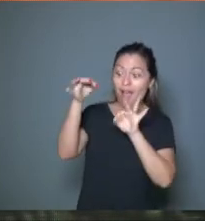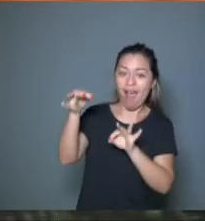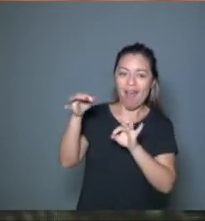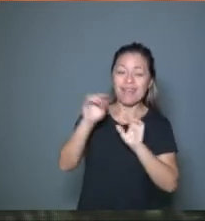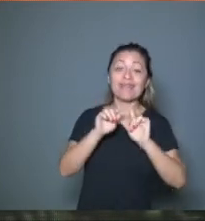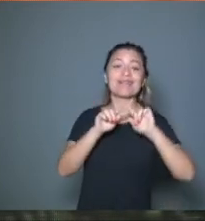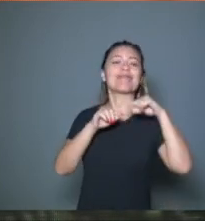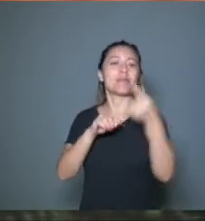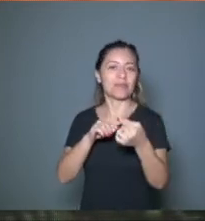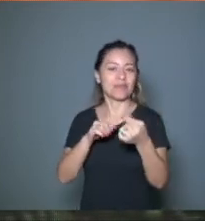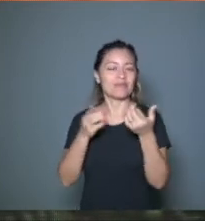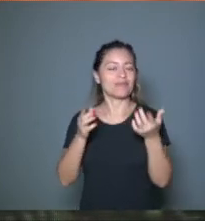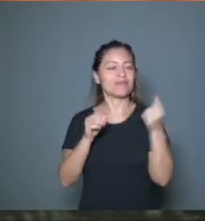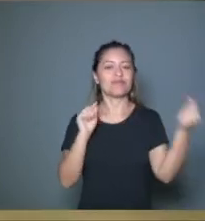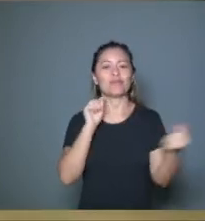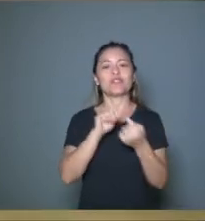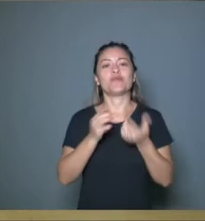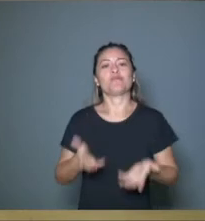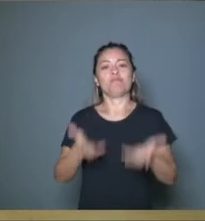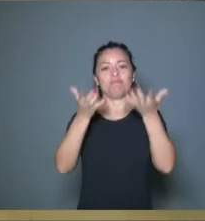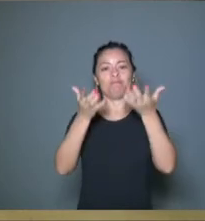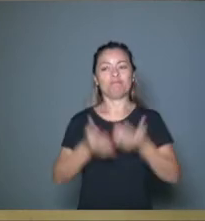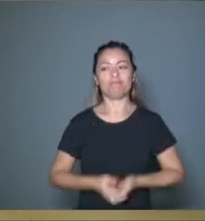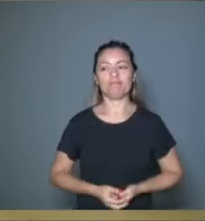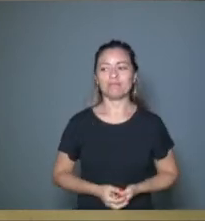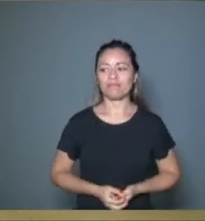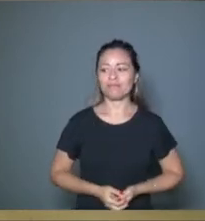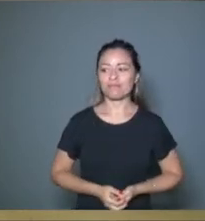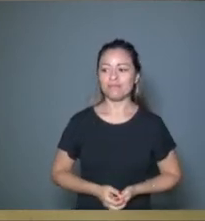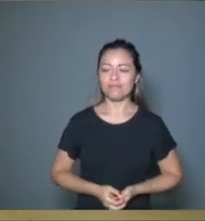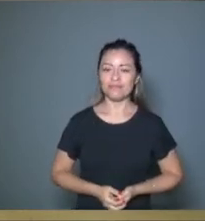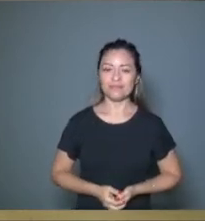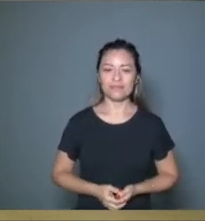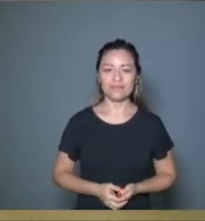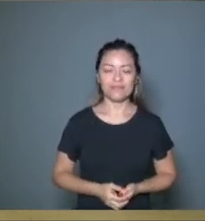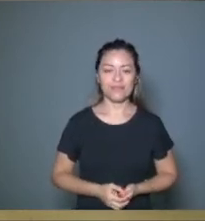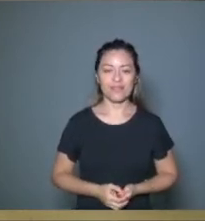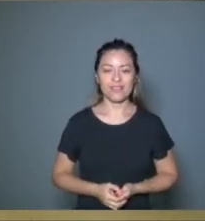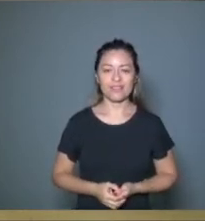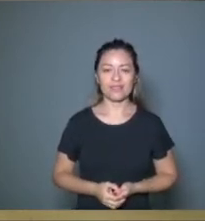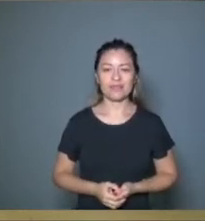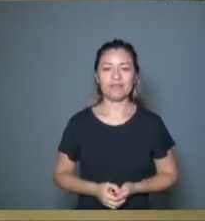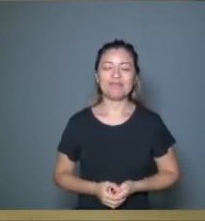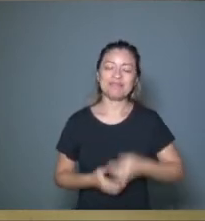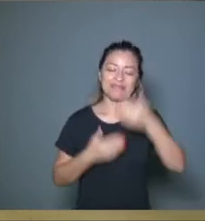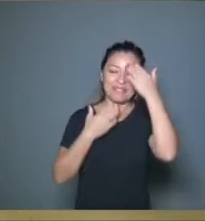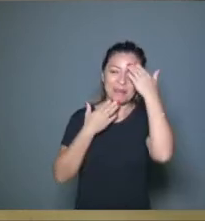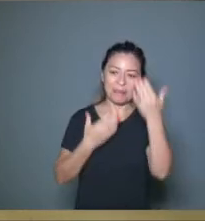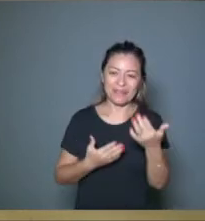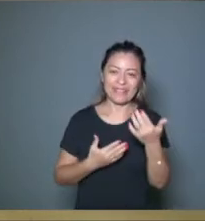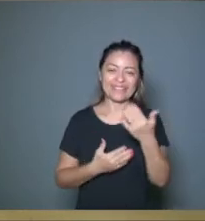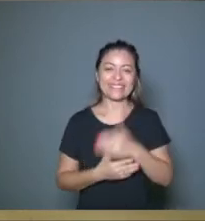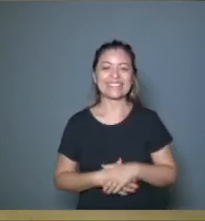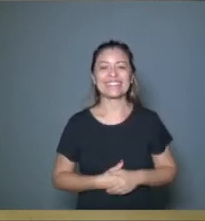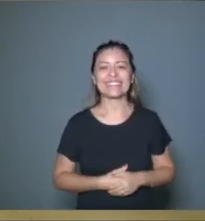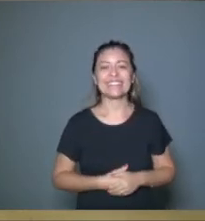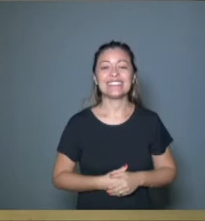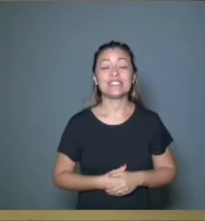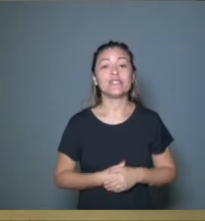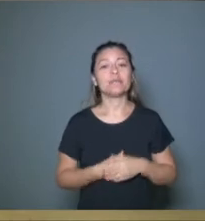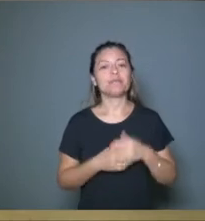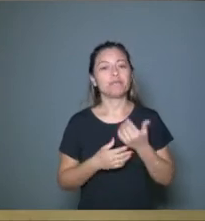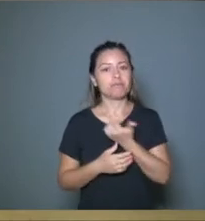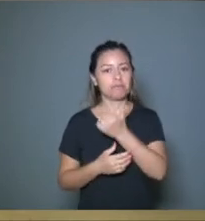at the picture. So this is the idea. We want to go on growing in the near future. Thank you,